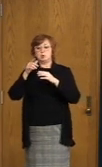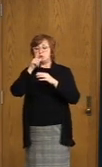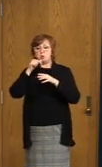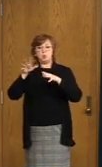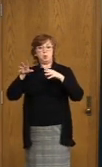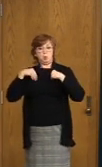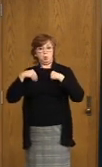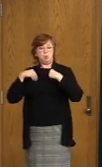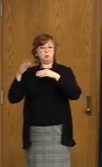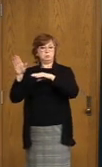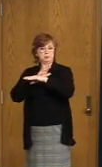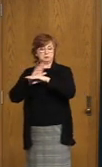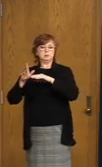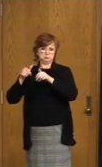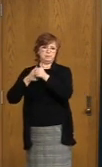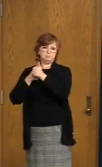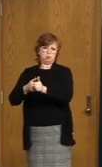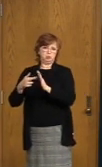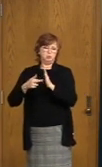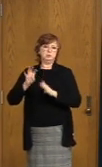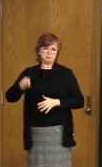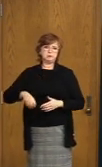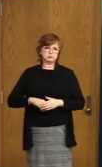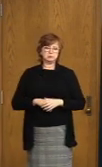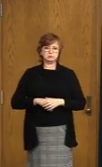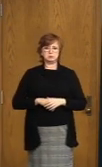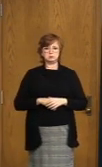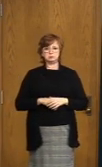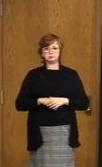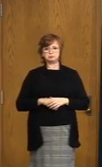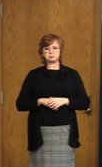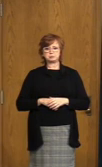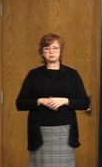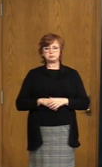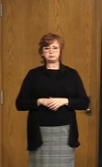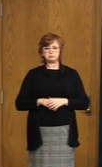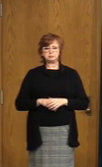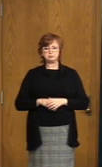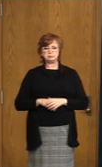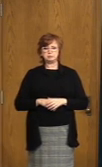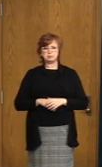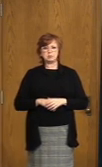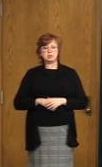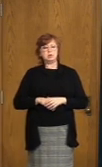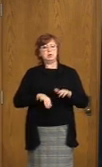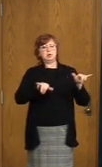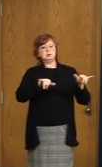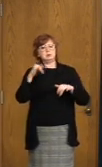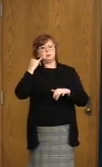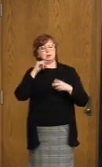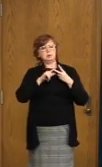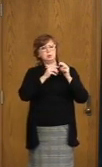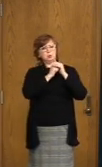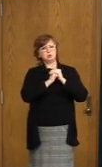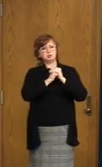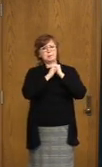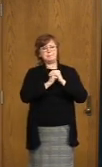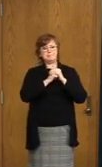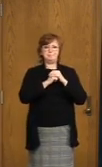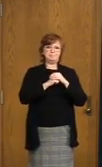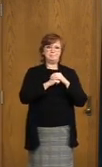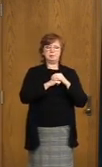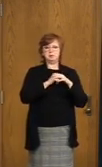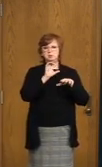the evidence is very clear about where transmission happens and where it doesn't happen. And same with worship places. We've come down to 30.